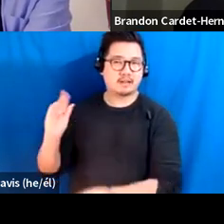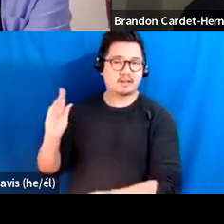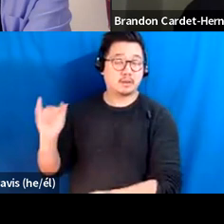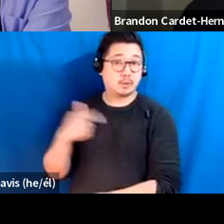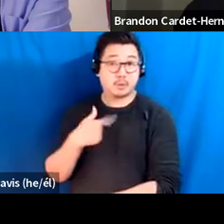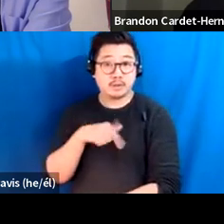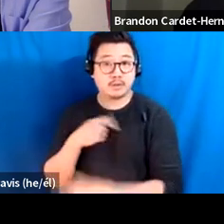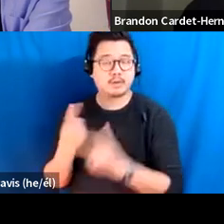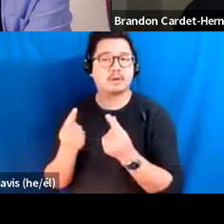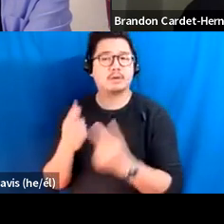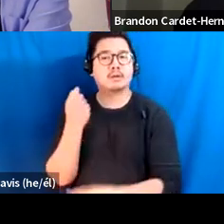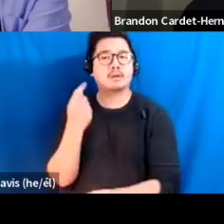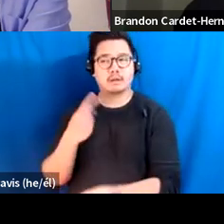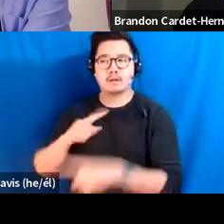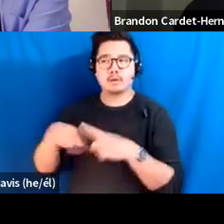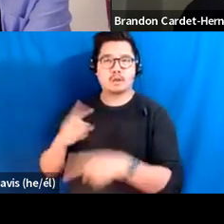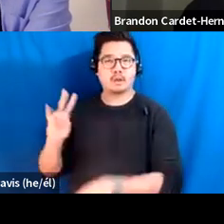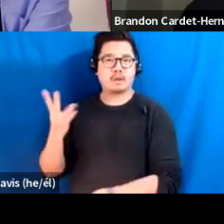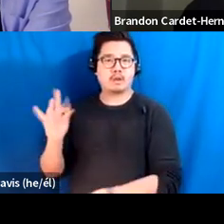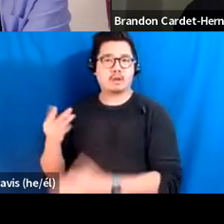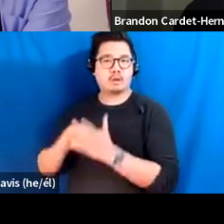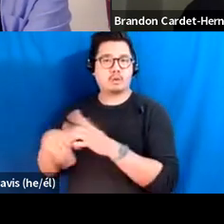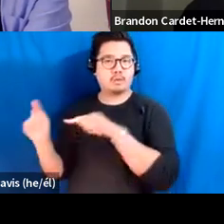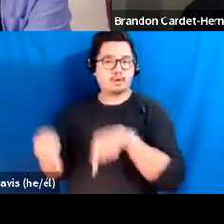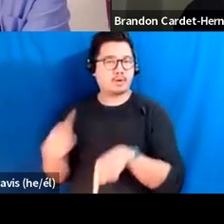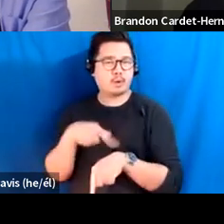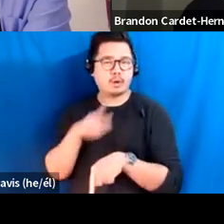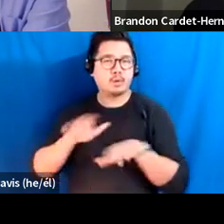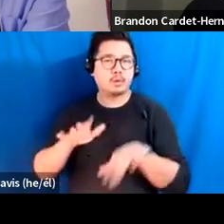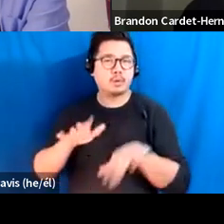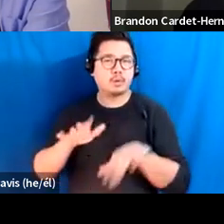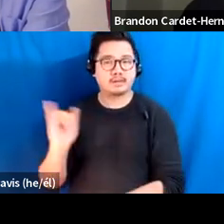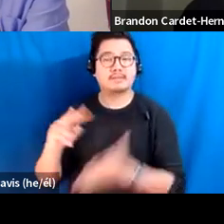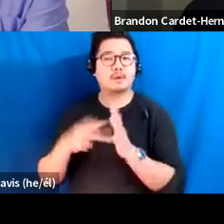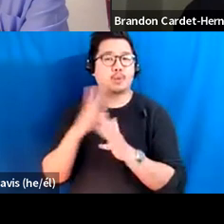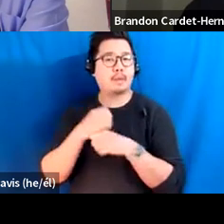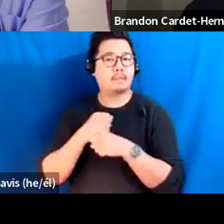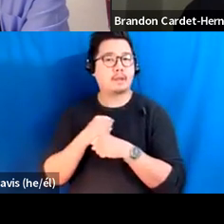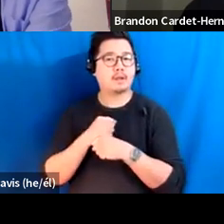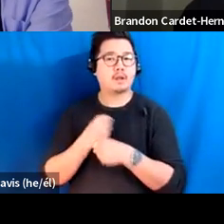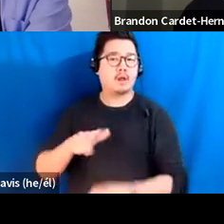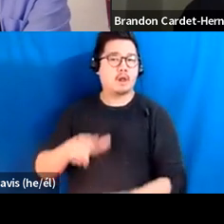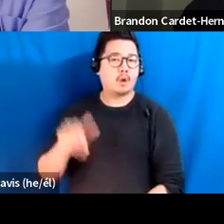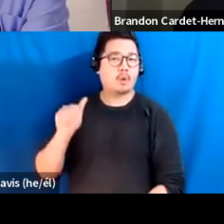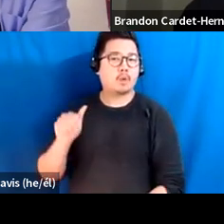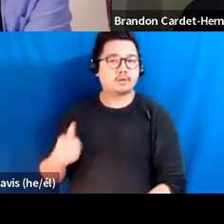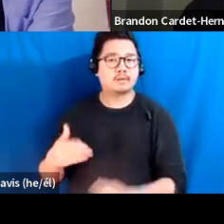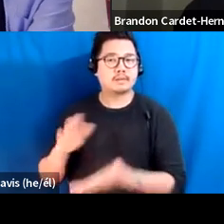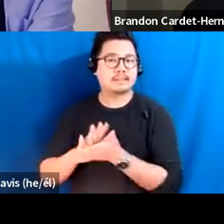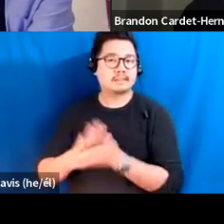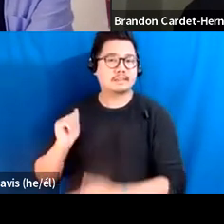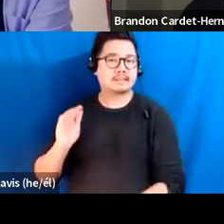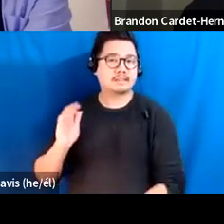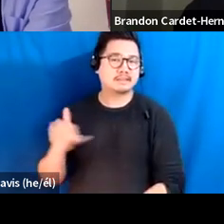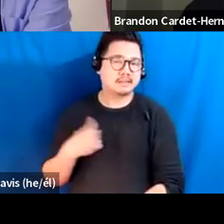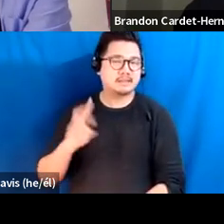continue to do the same thing and create an account a lower academy for the seventh and eighth grade and that they